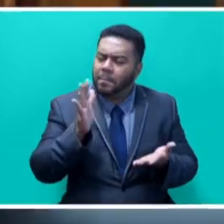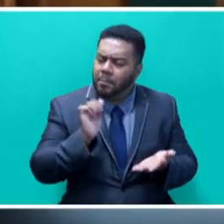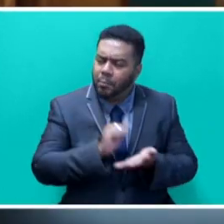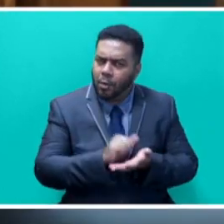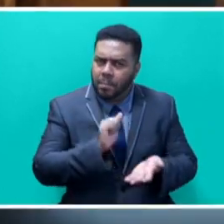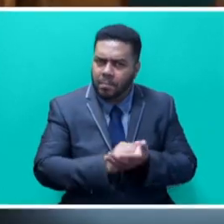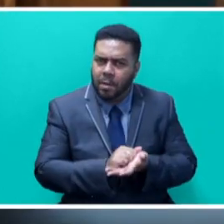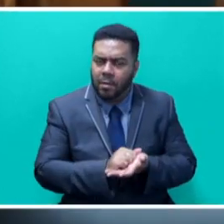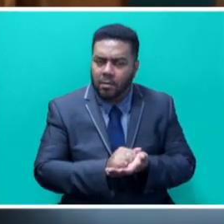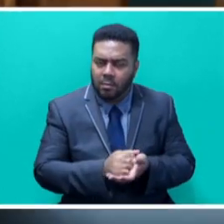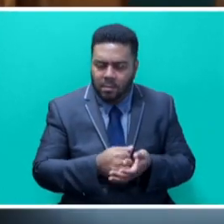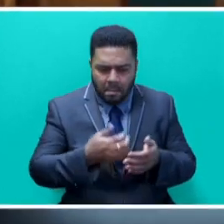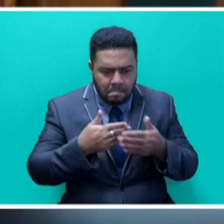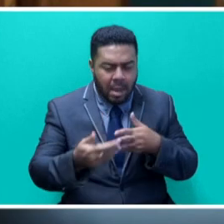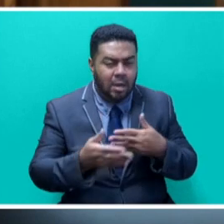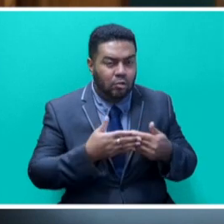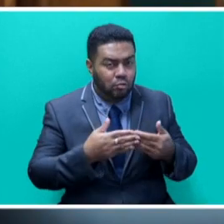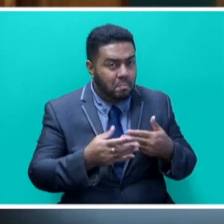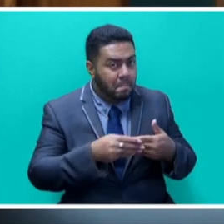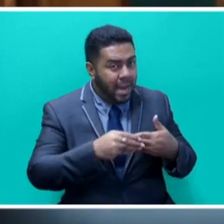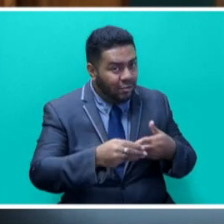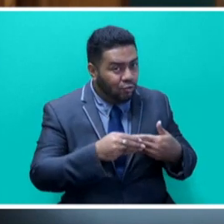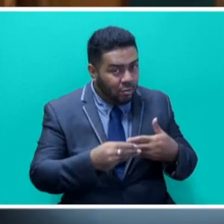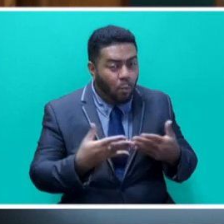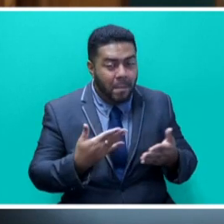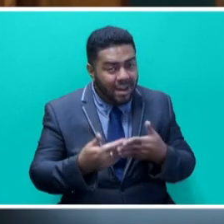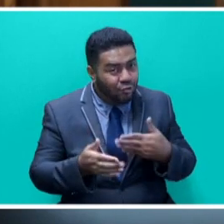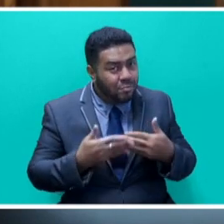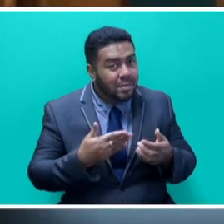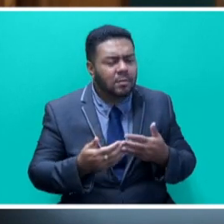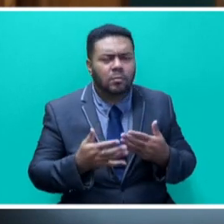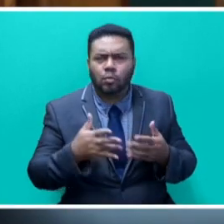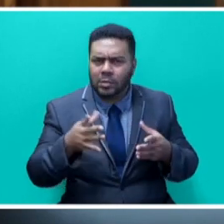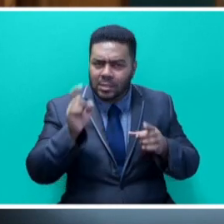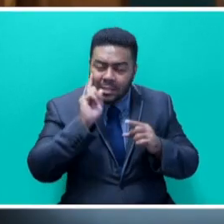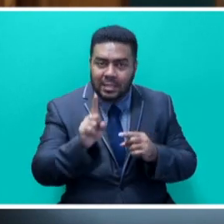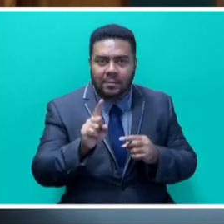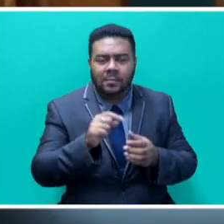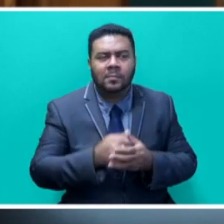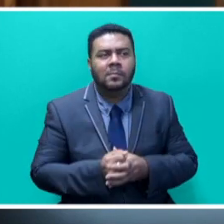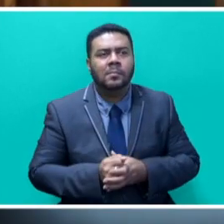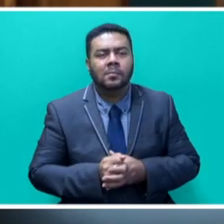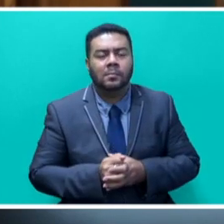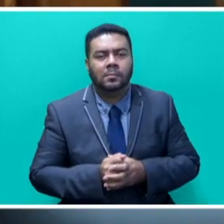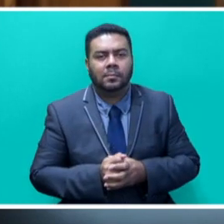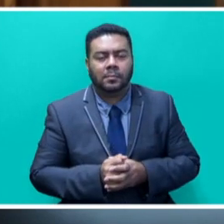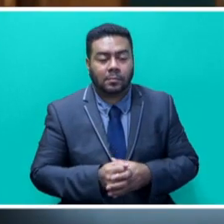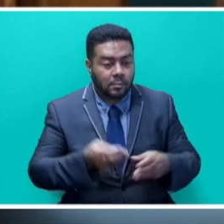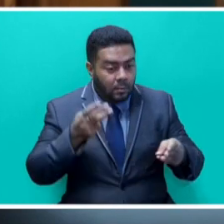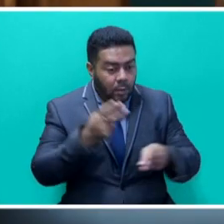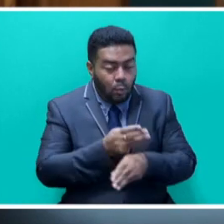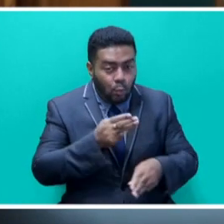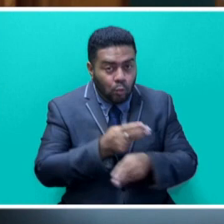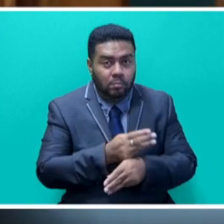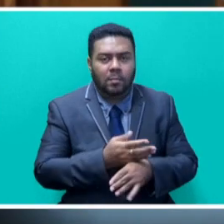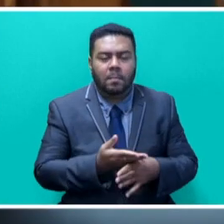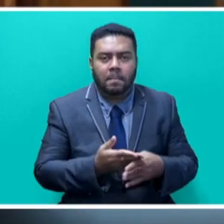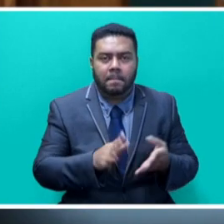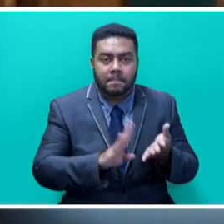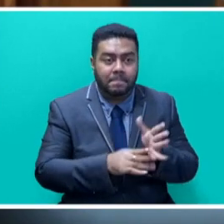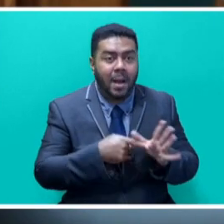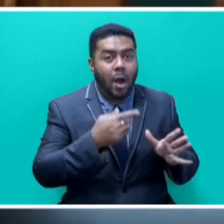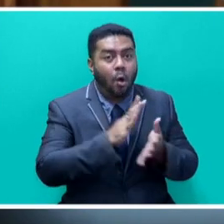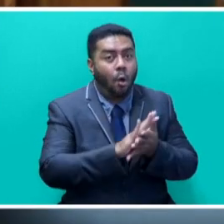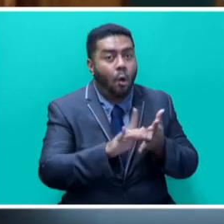results-oriented management for the mahogany industry. The mahogany sector has its governance structures which is